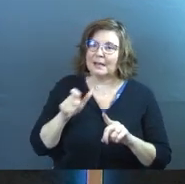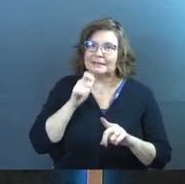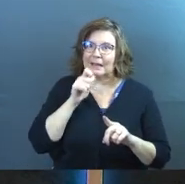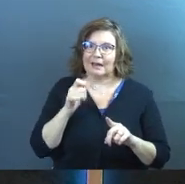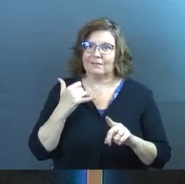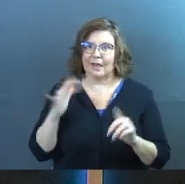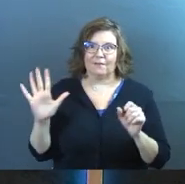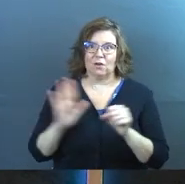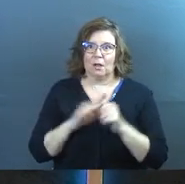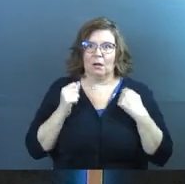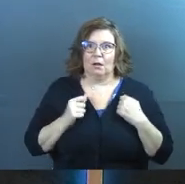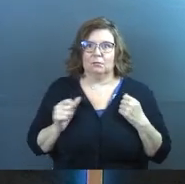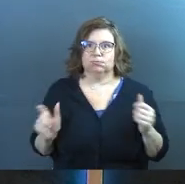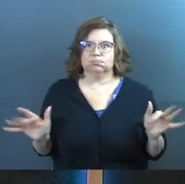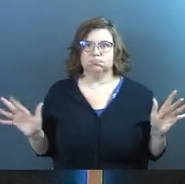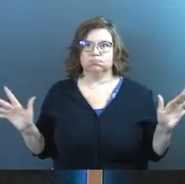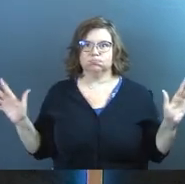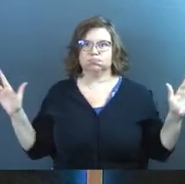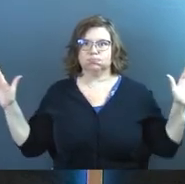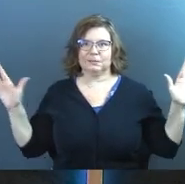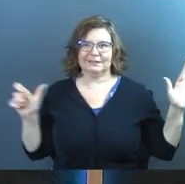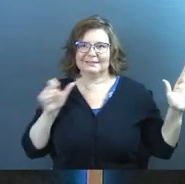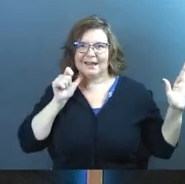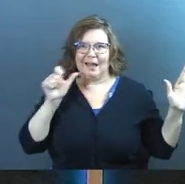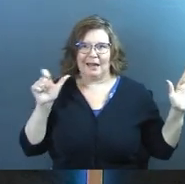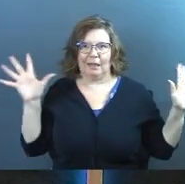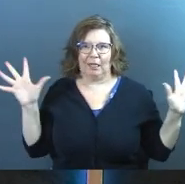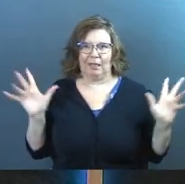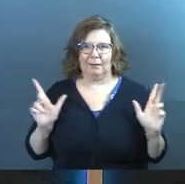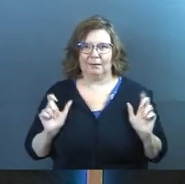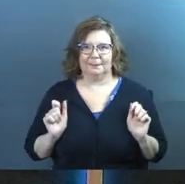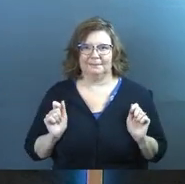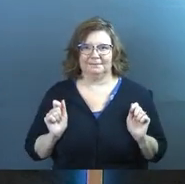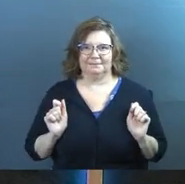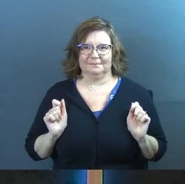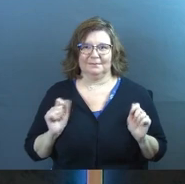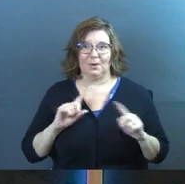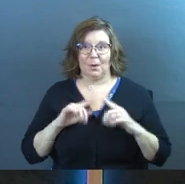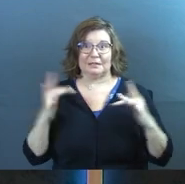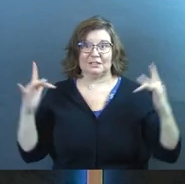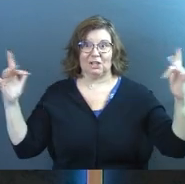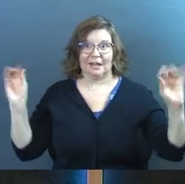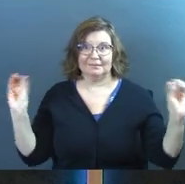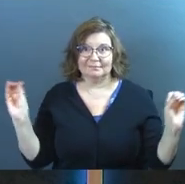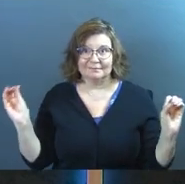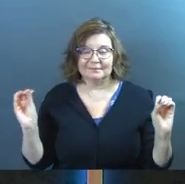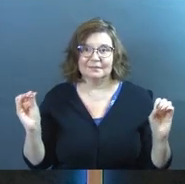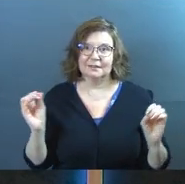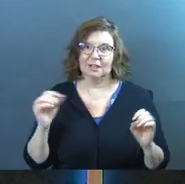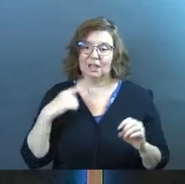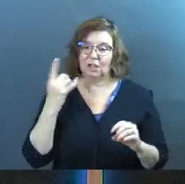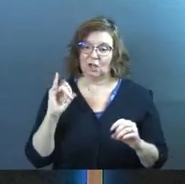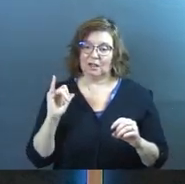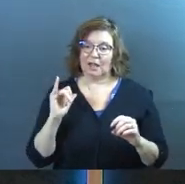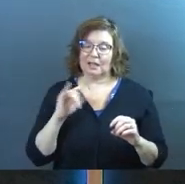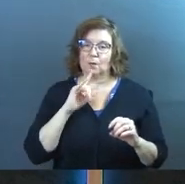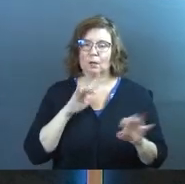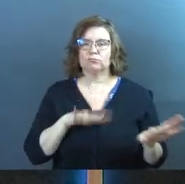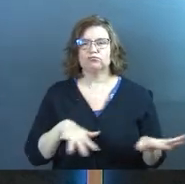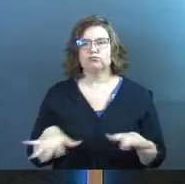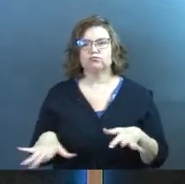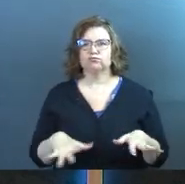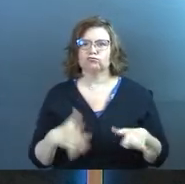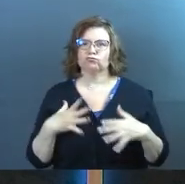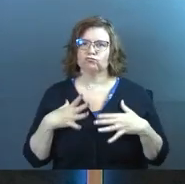not have like fully spread out his wings on him, you know, or like gone shiny like a light bulb on him. Like he was super chill.